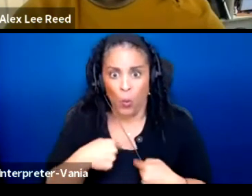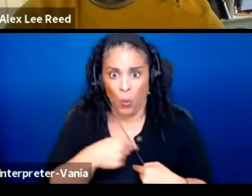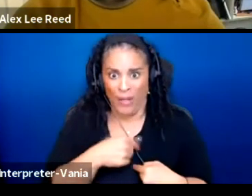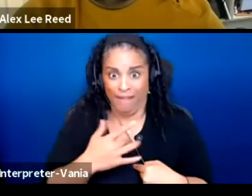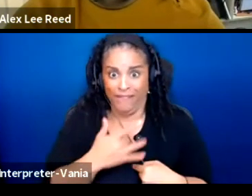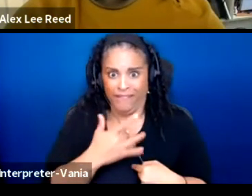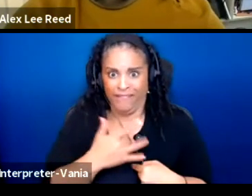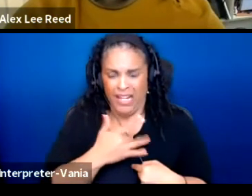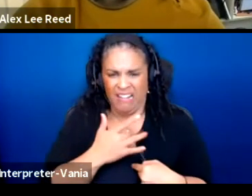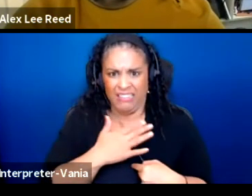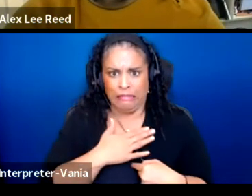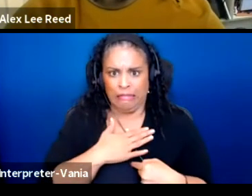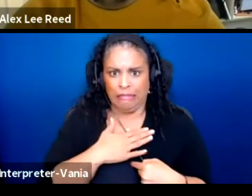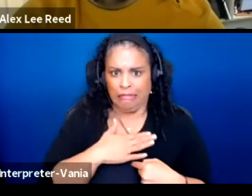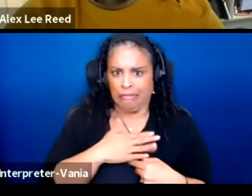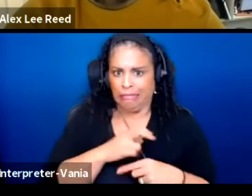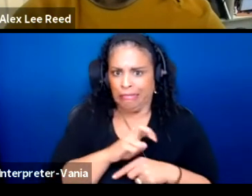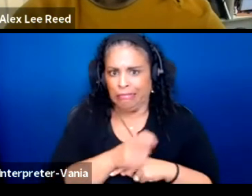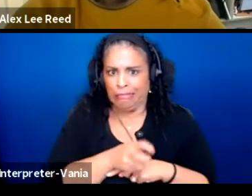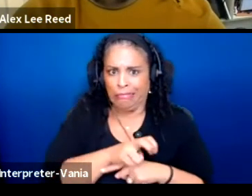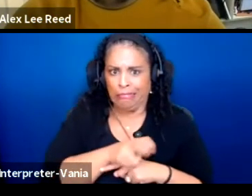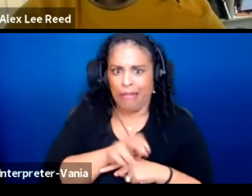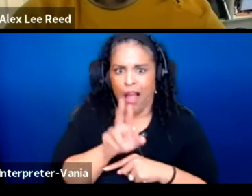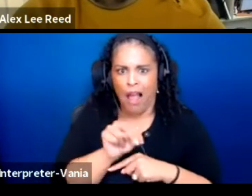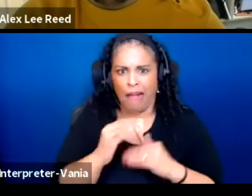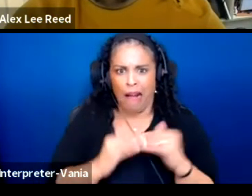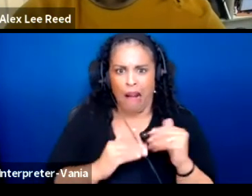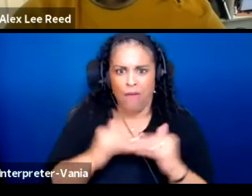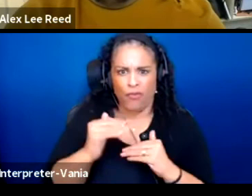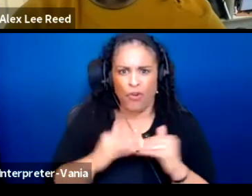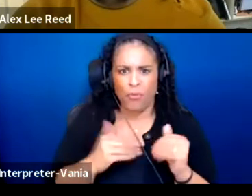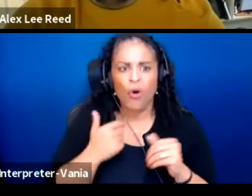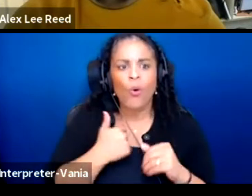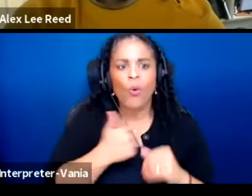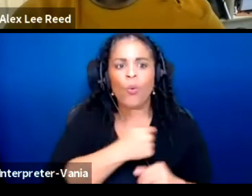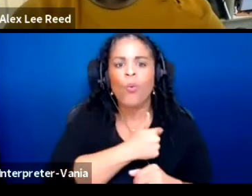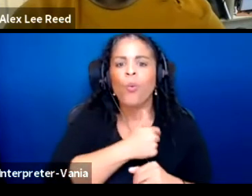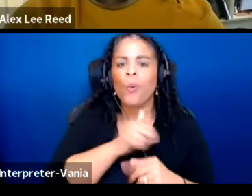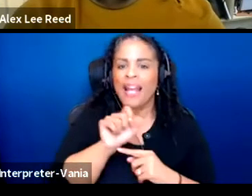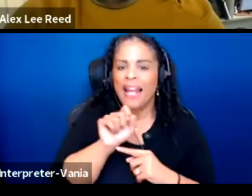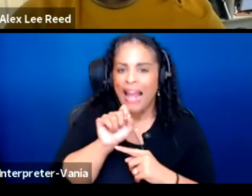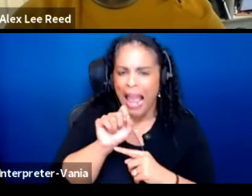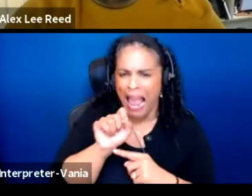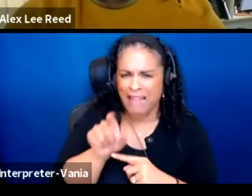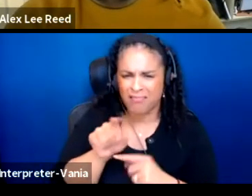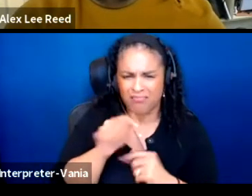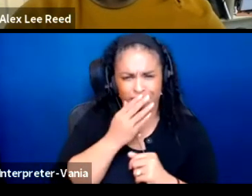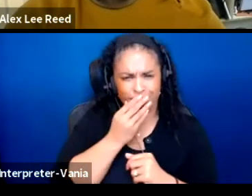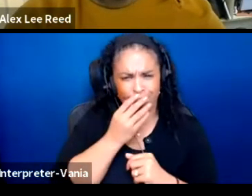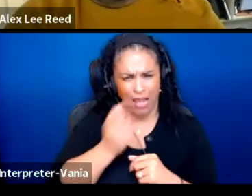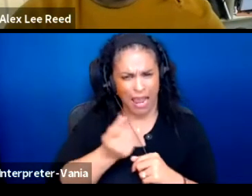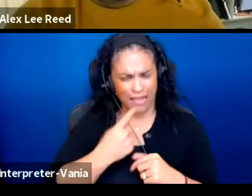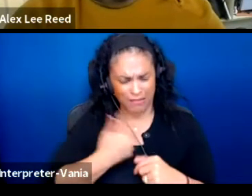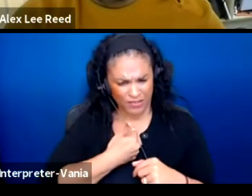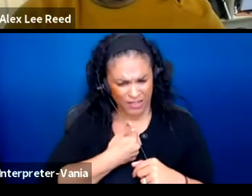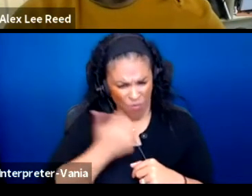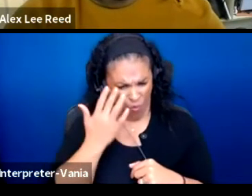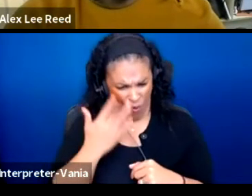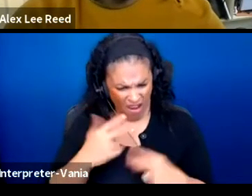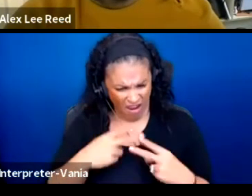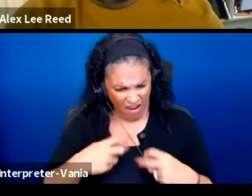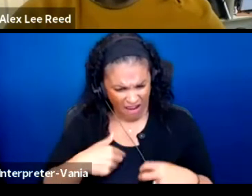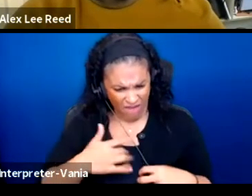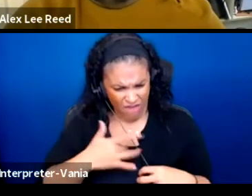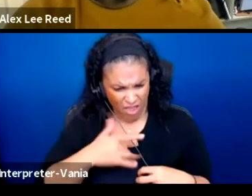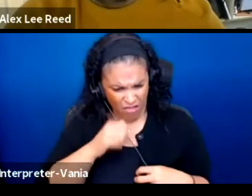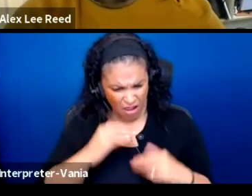when we feel we feel uncomfortable about something, we ask the question, why am I feeling uncomfortable about this?